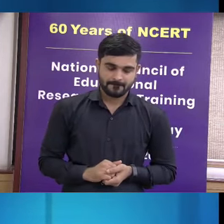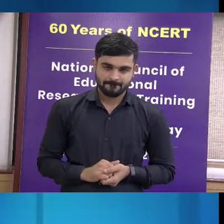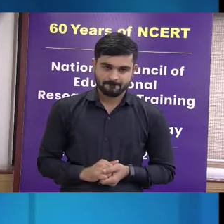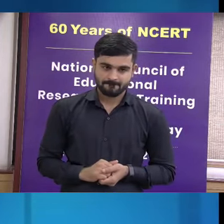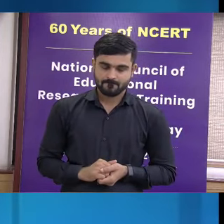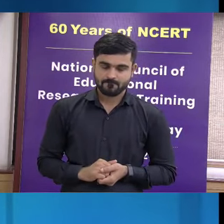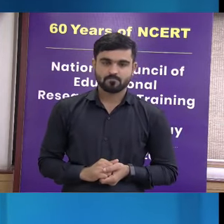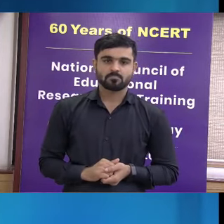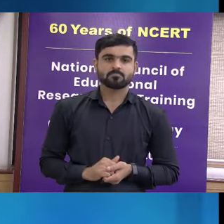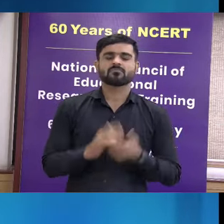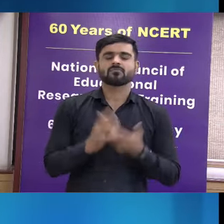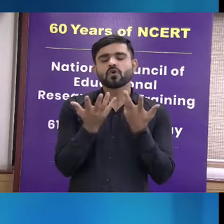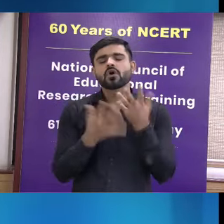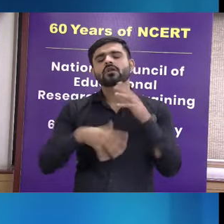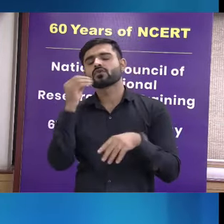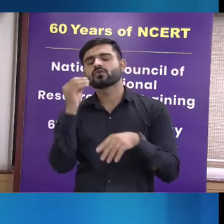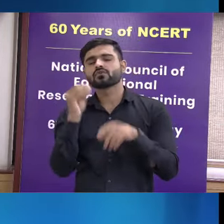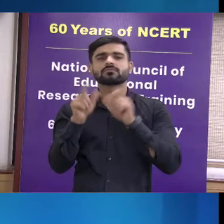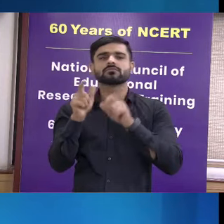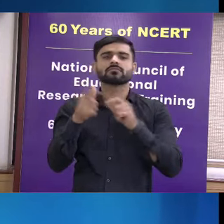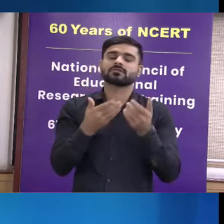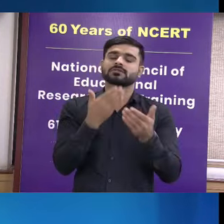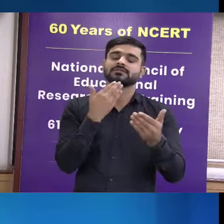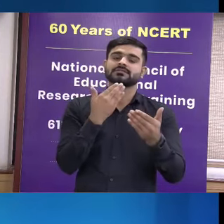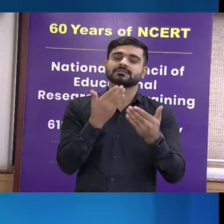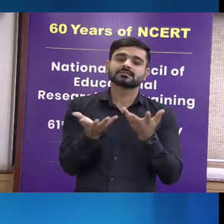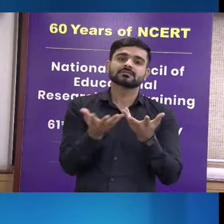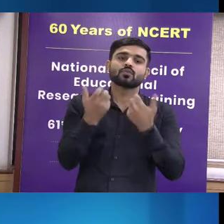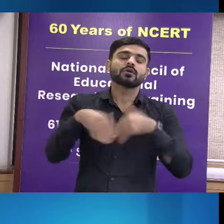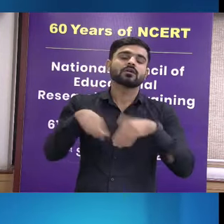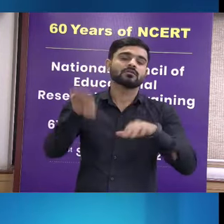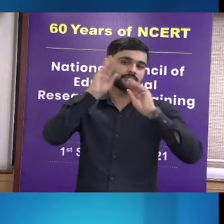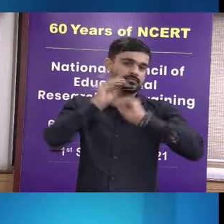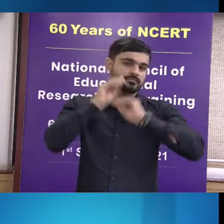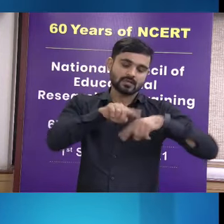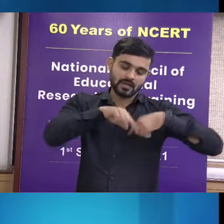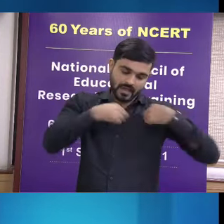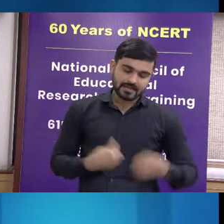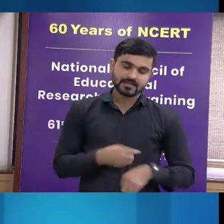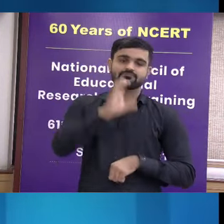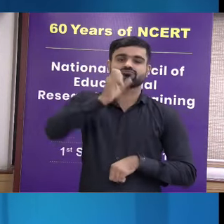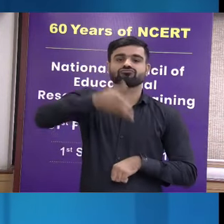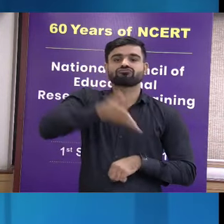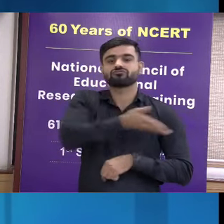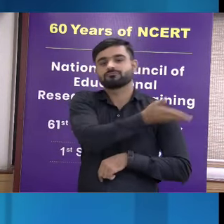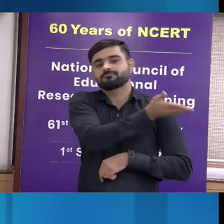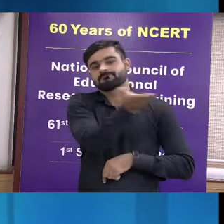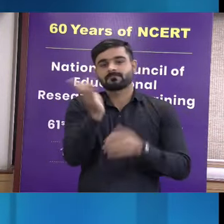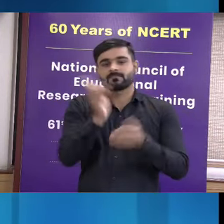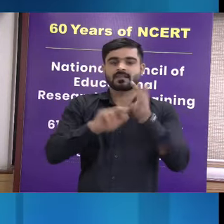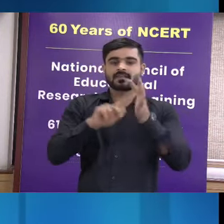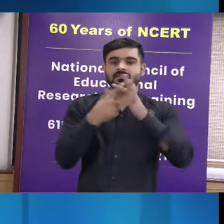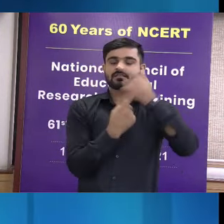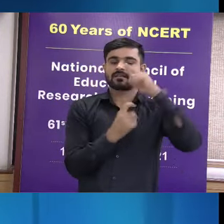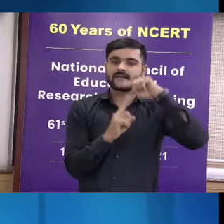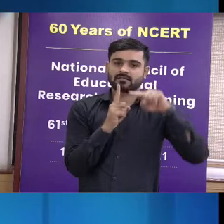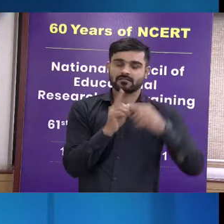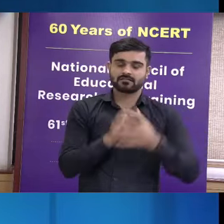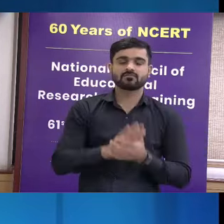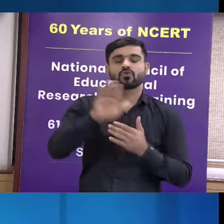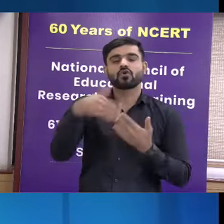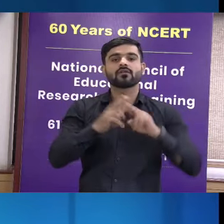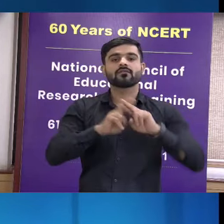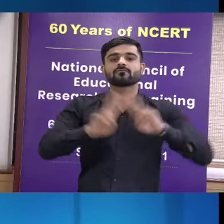At the outset, I would like to convey my heartiest congratulations to NCERT on